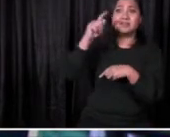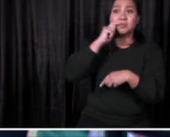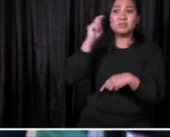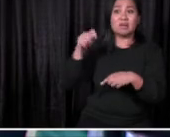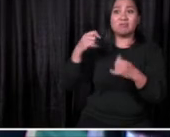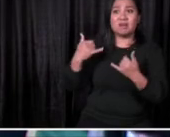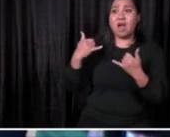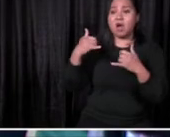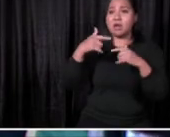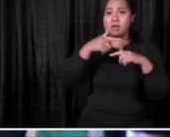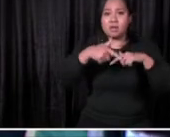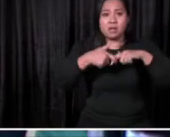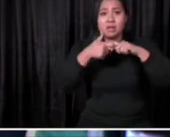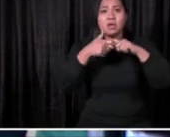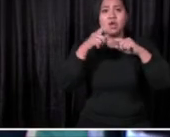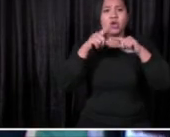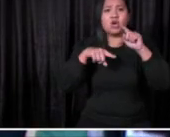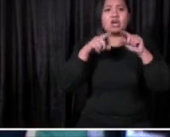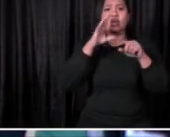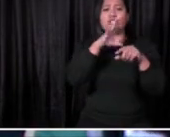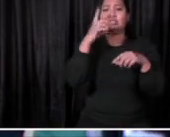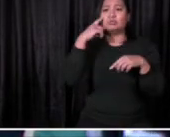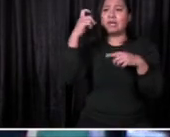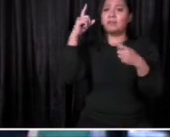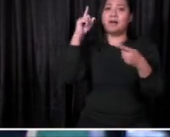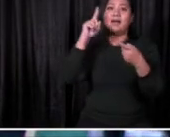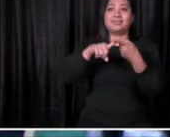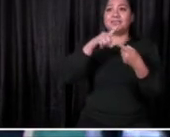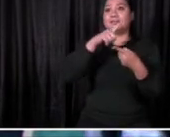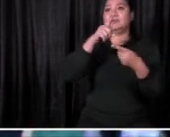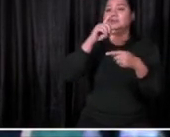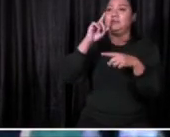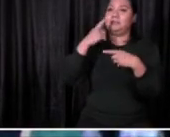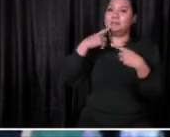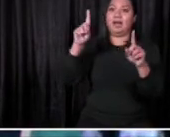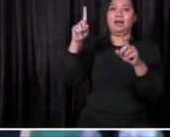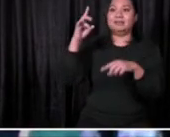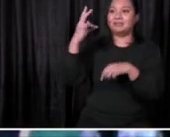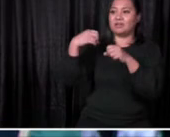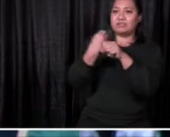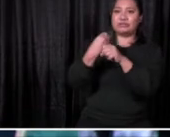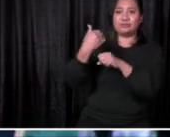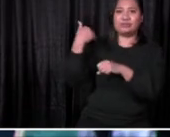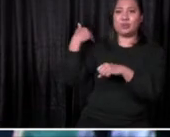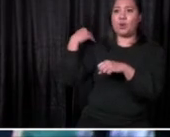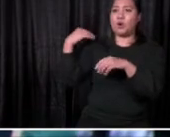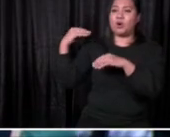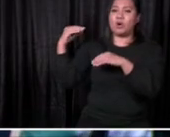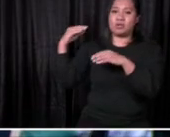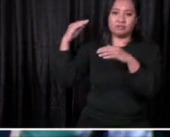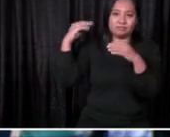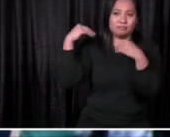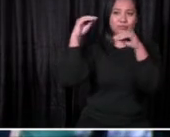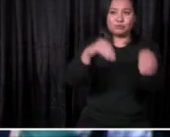until finally 7 years ago, she came to the United States alone, knowing only a few words of English.